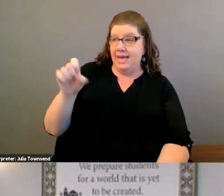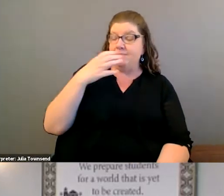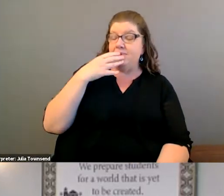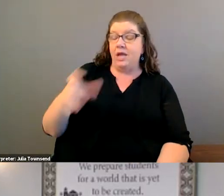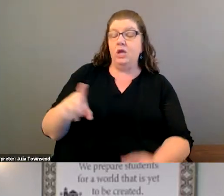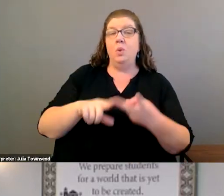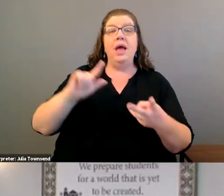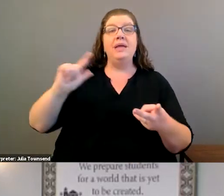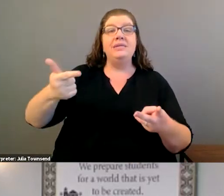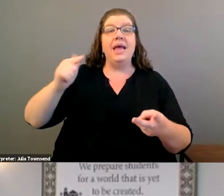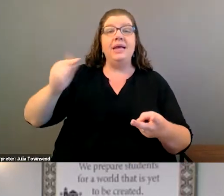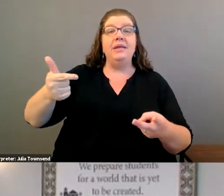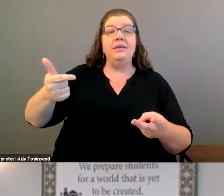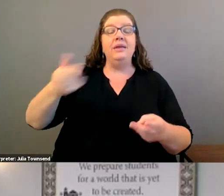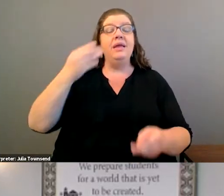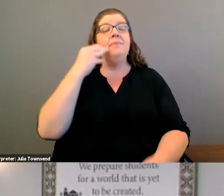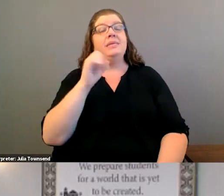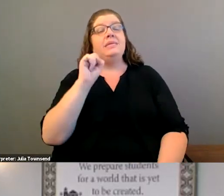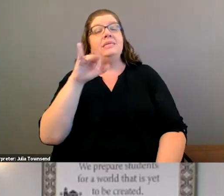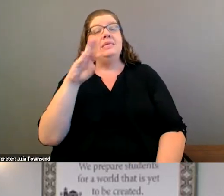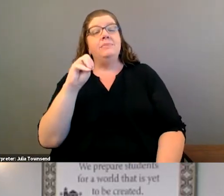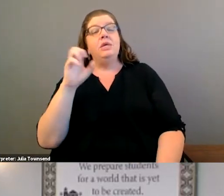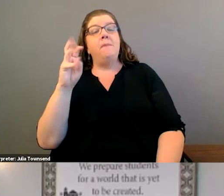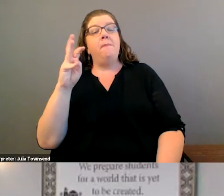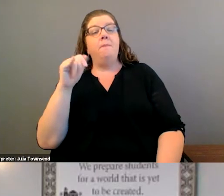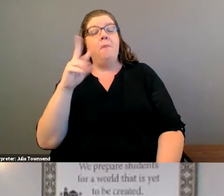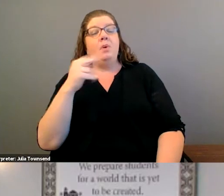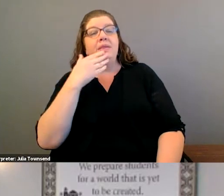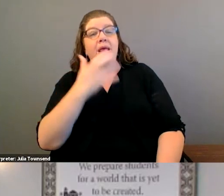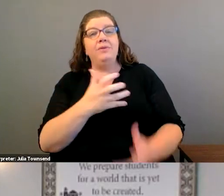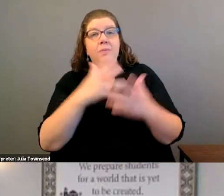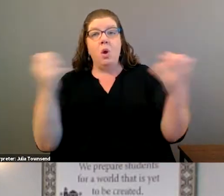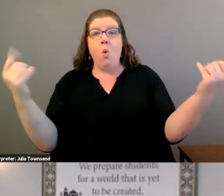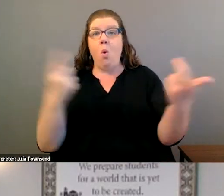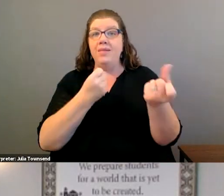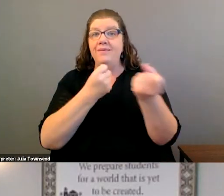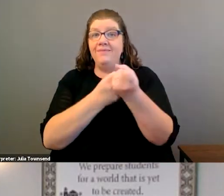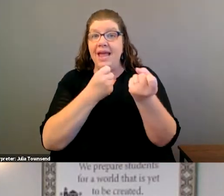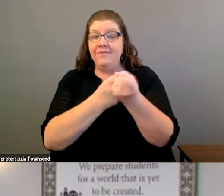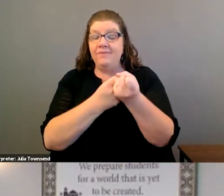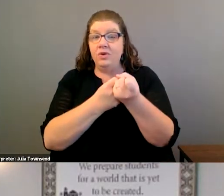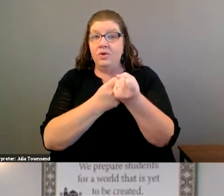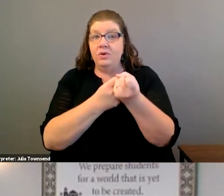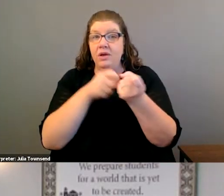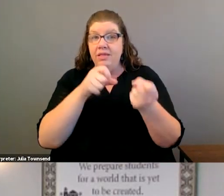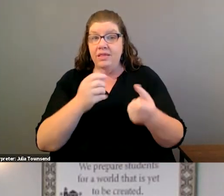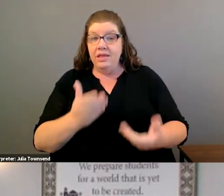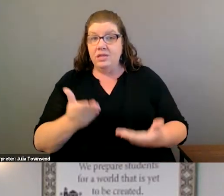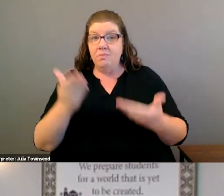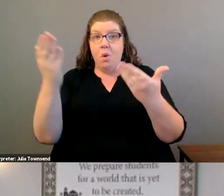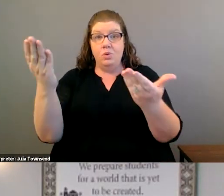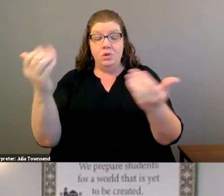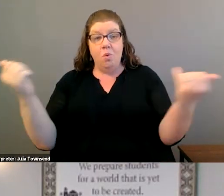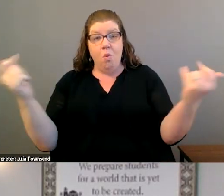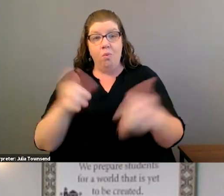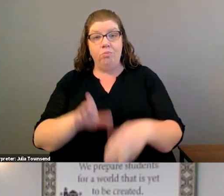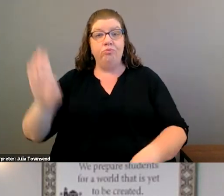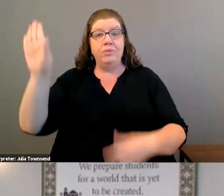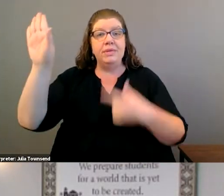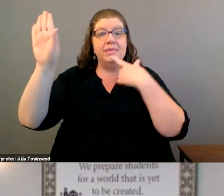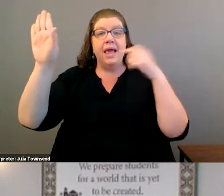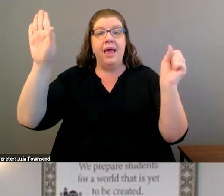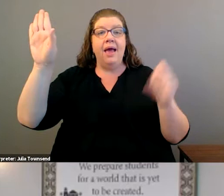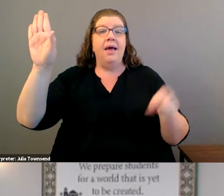second? Ms. Sims-Moten, thank you so much. All in favor of this motion, please signify by raising your hand and